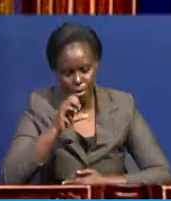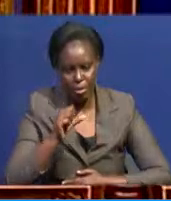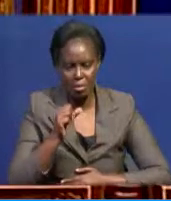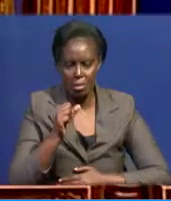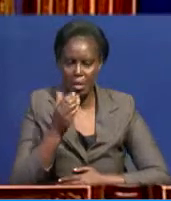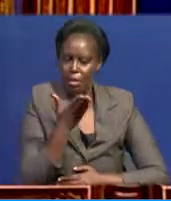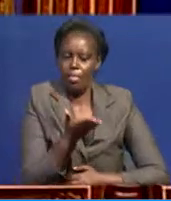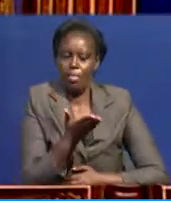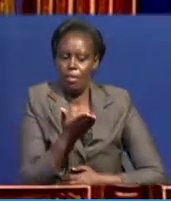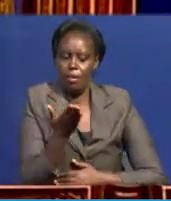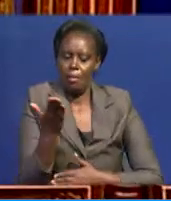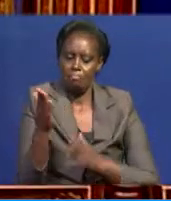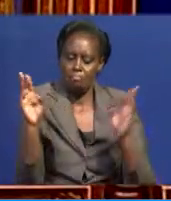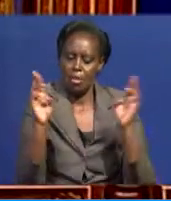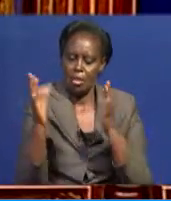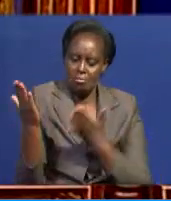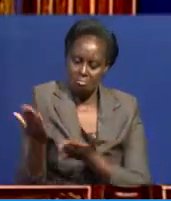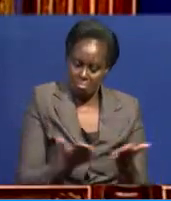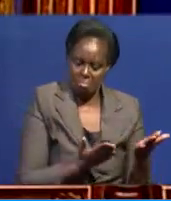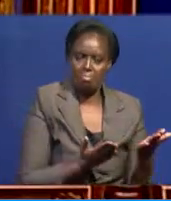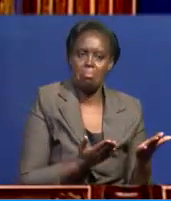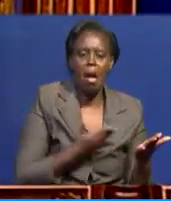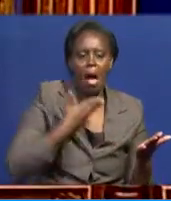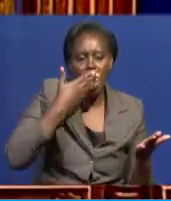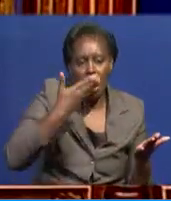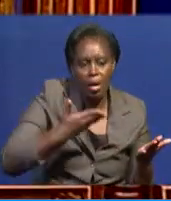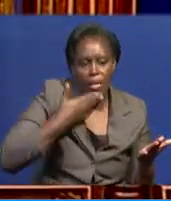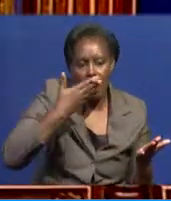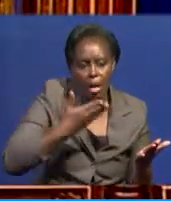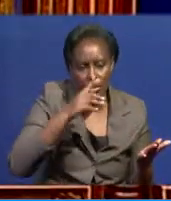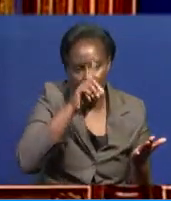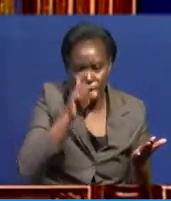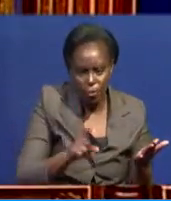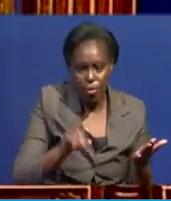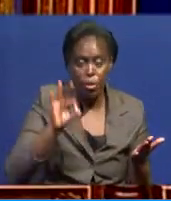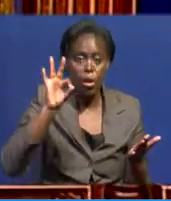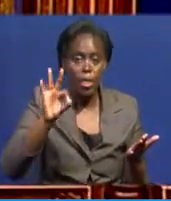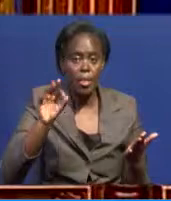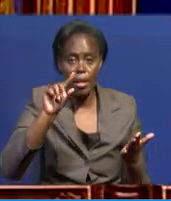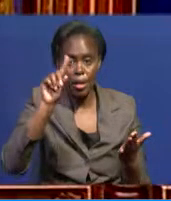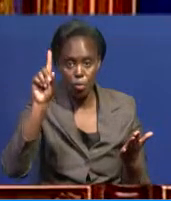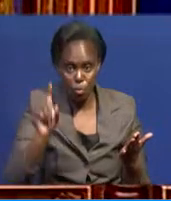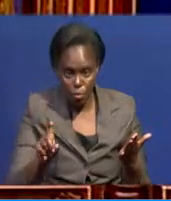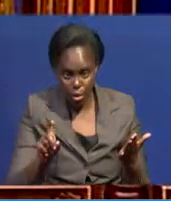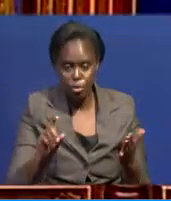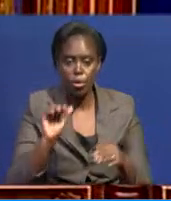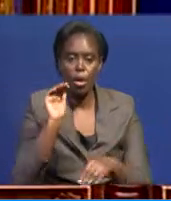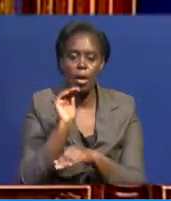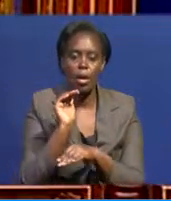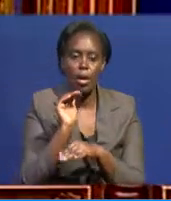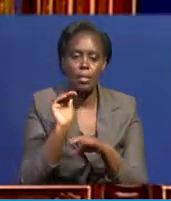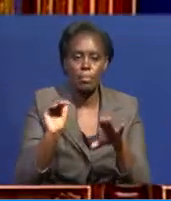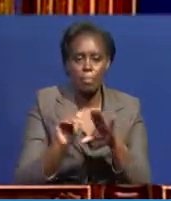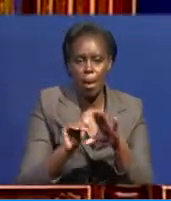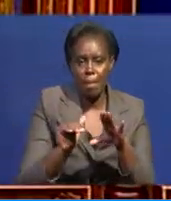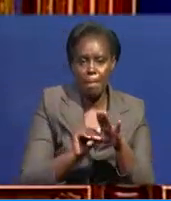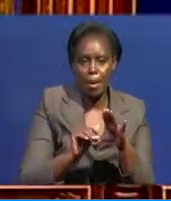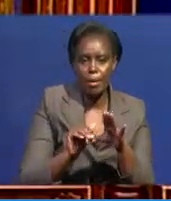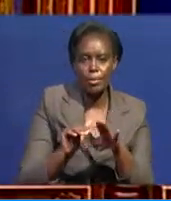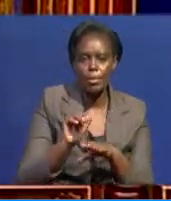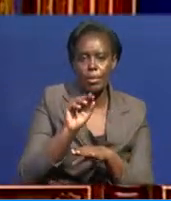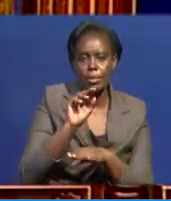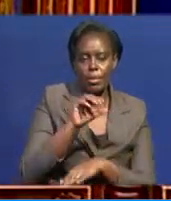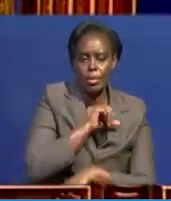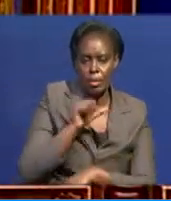in to answer questions as to three questions asked by